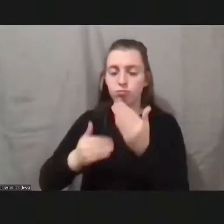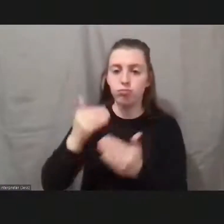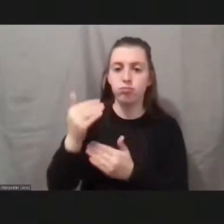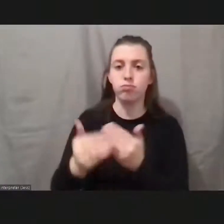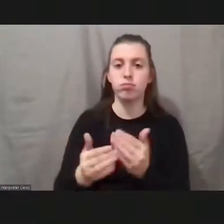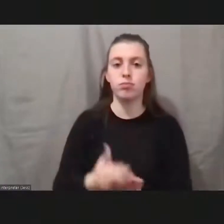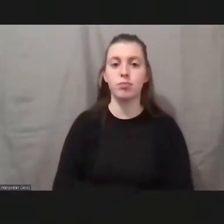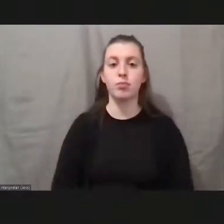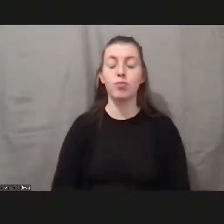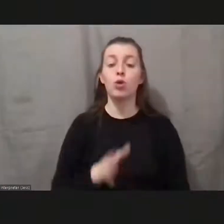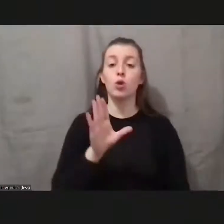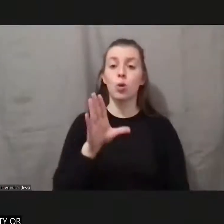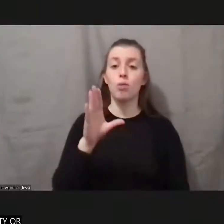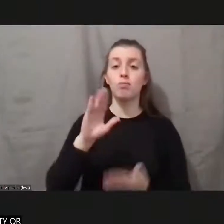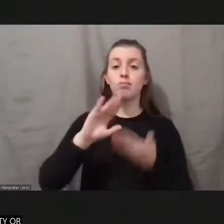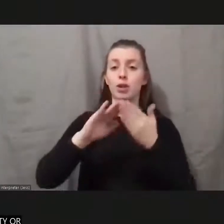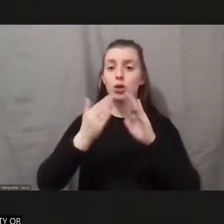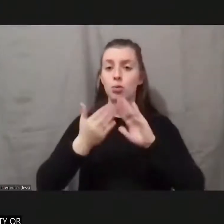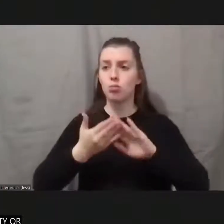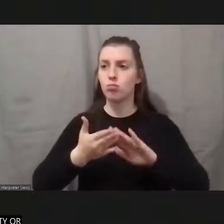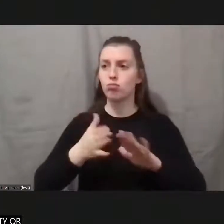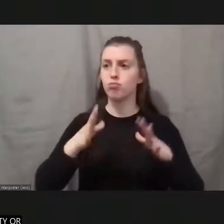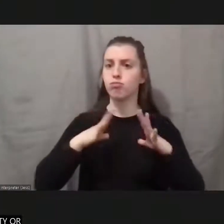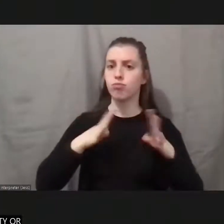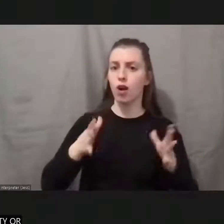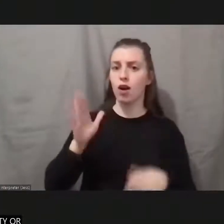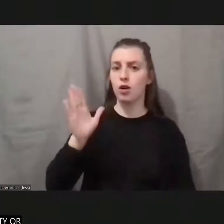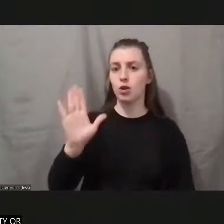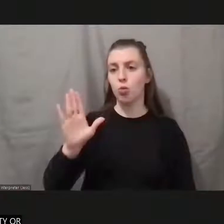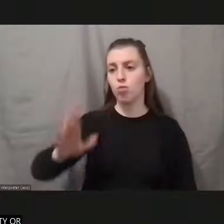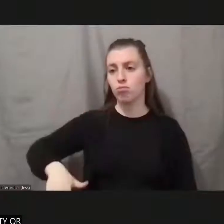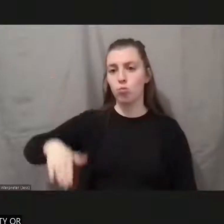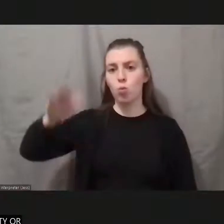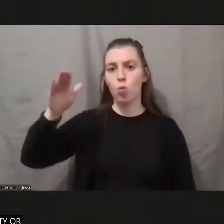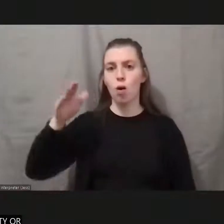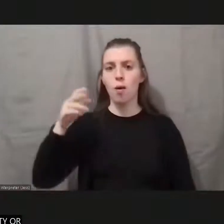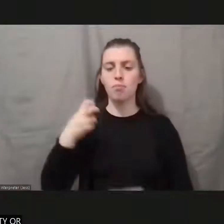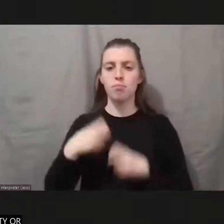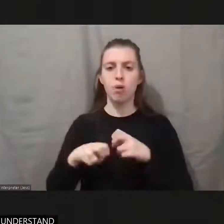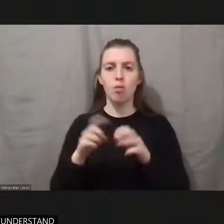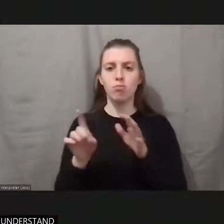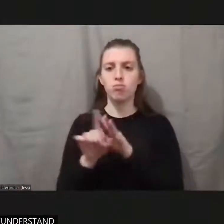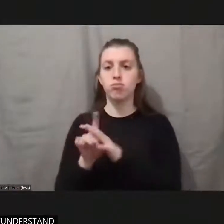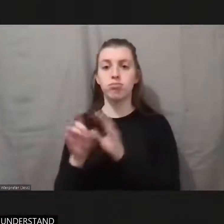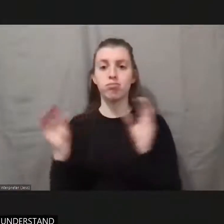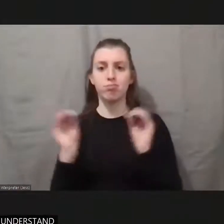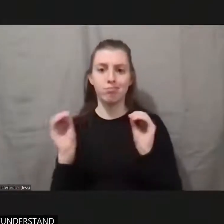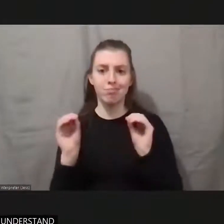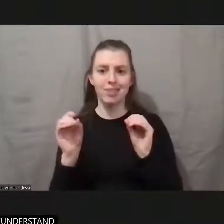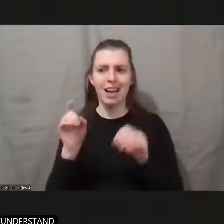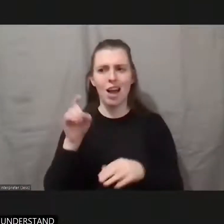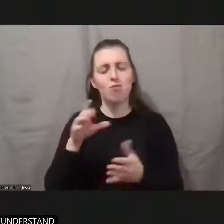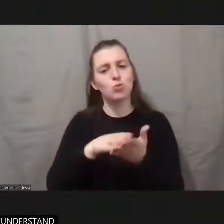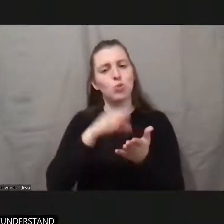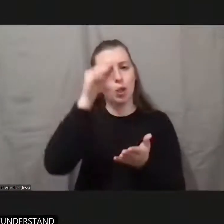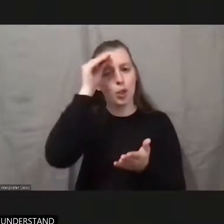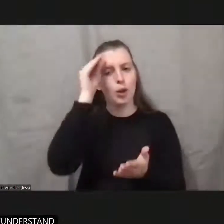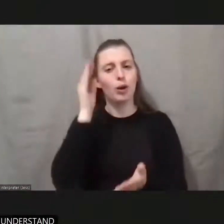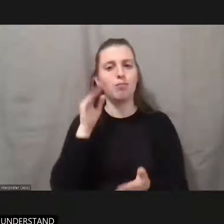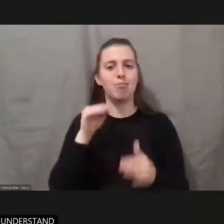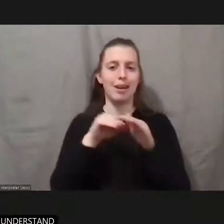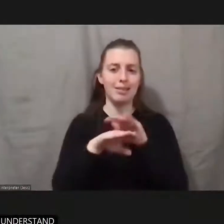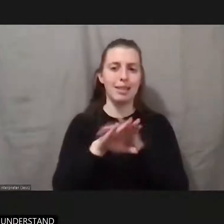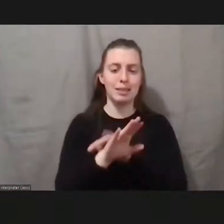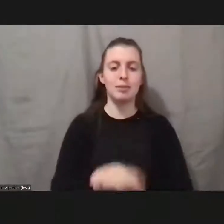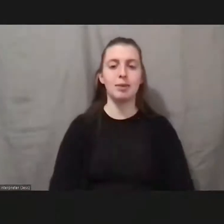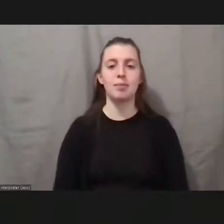really want people to understand the ease of accommodation, what disability means, and the fact that everybody at some point in their